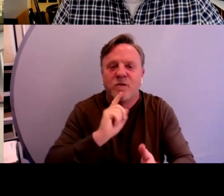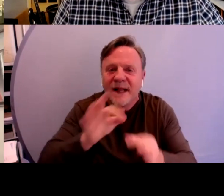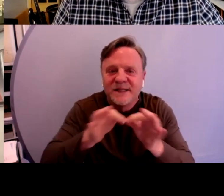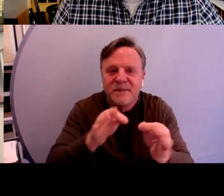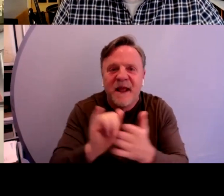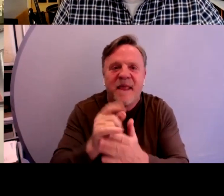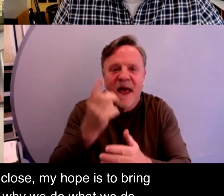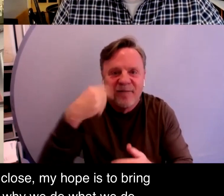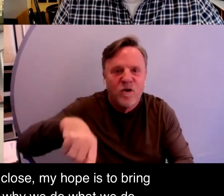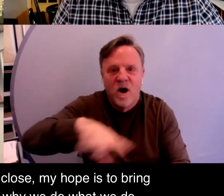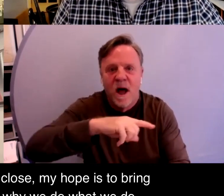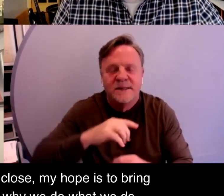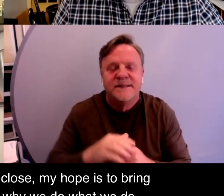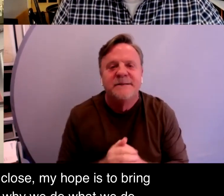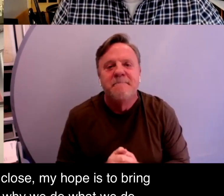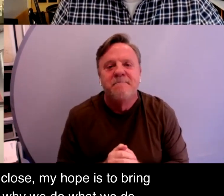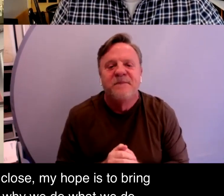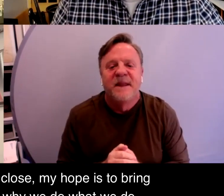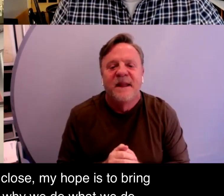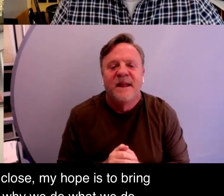well. And